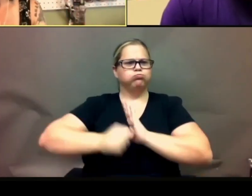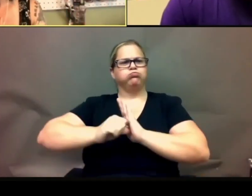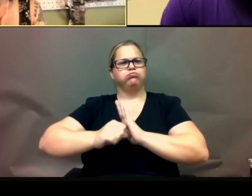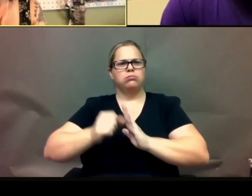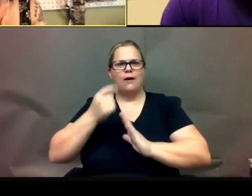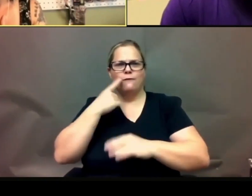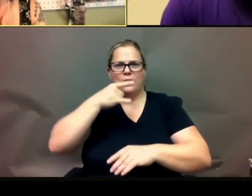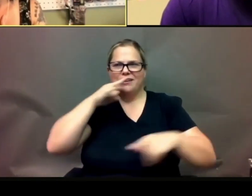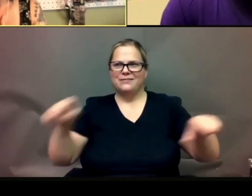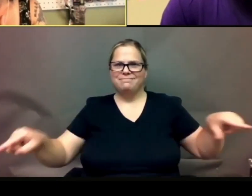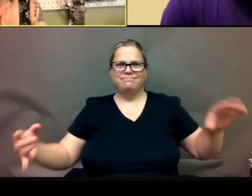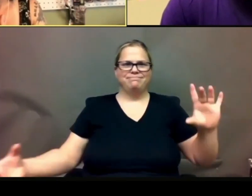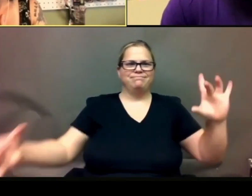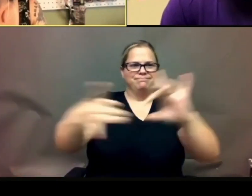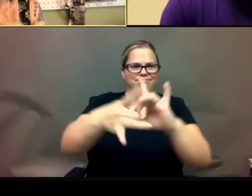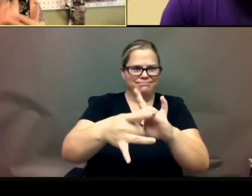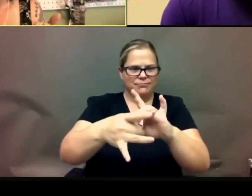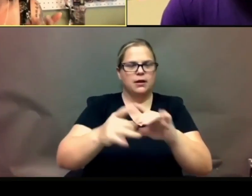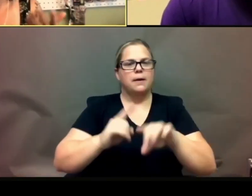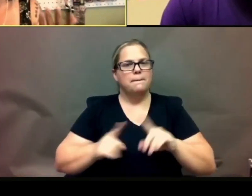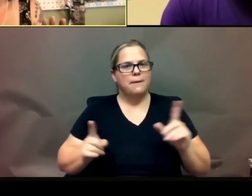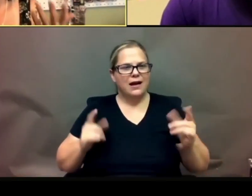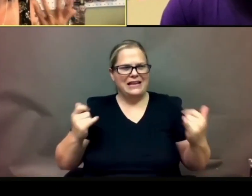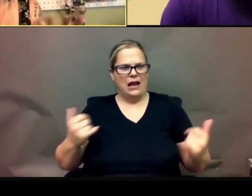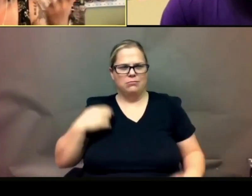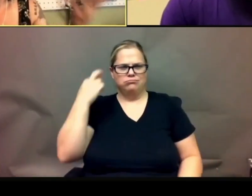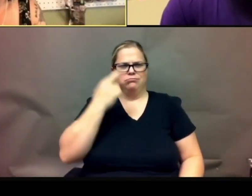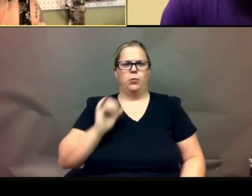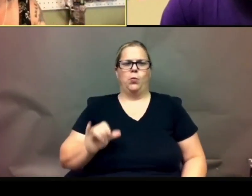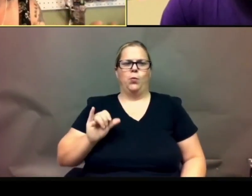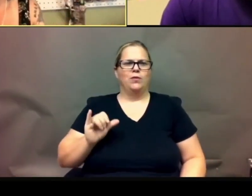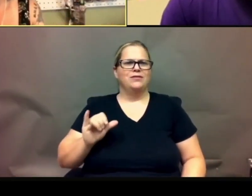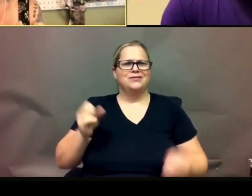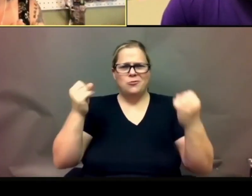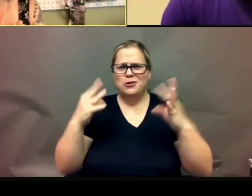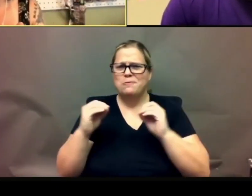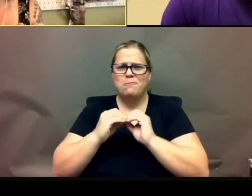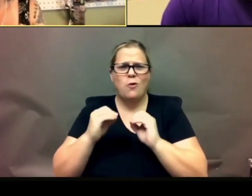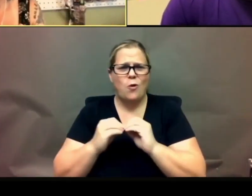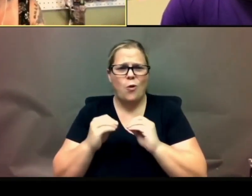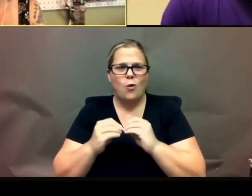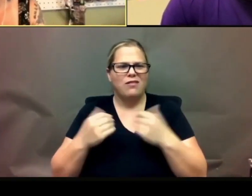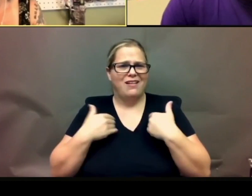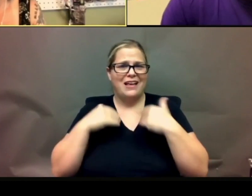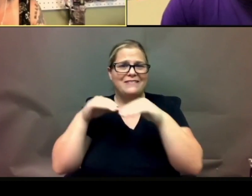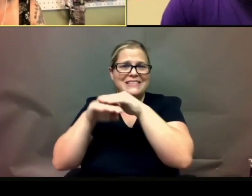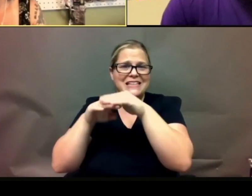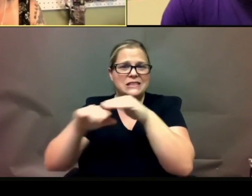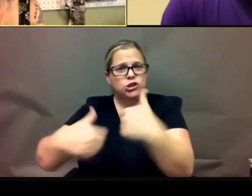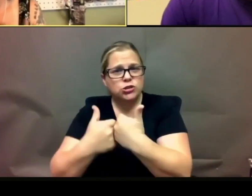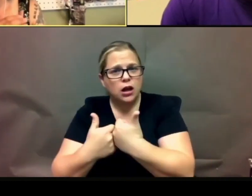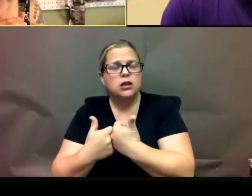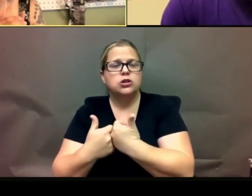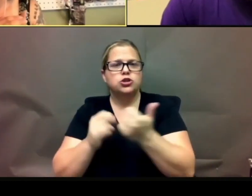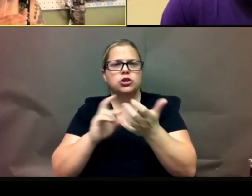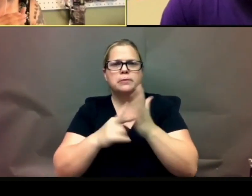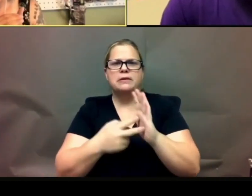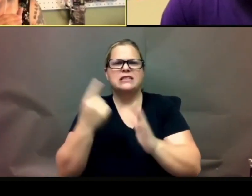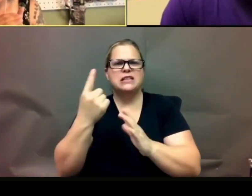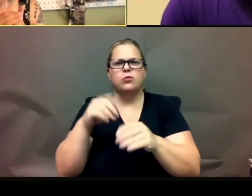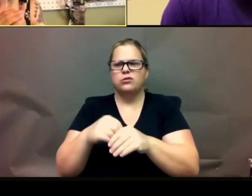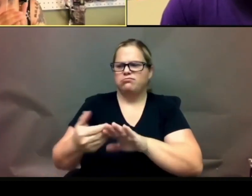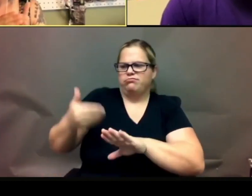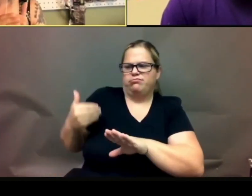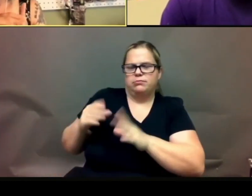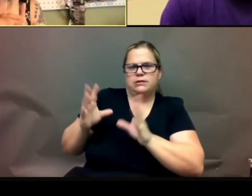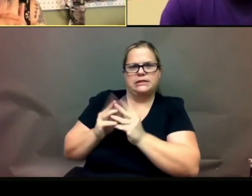kids. And then I realized there's so much even more. So there's accessibility challenges. Someone in the session before said